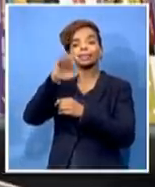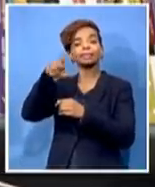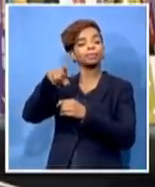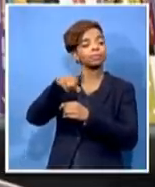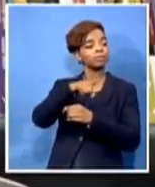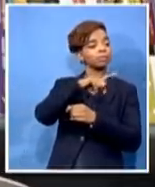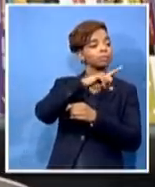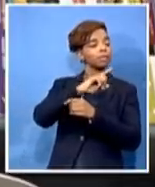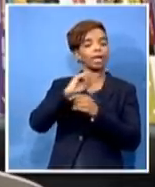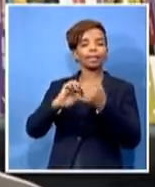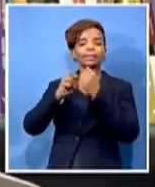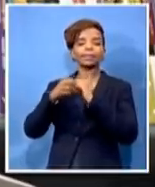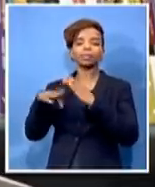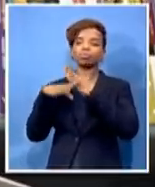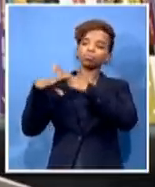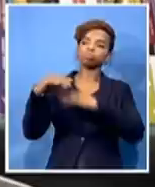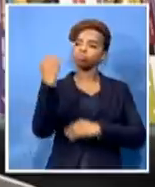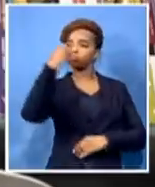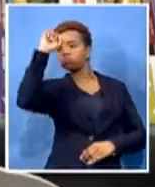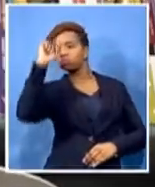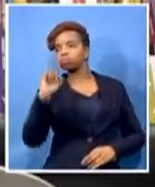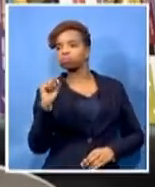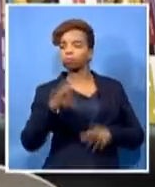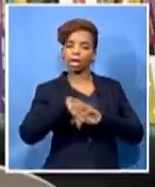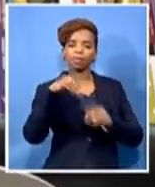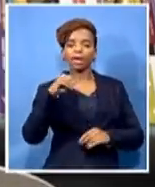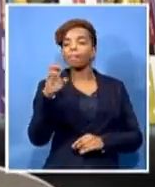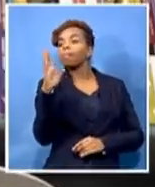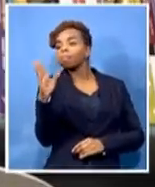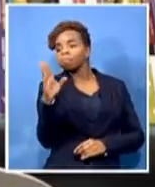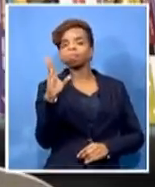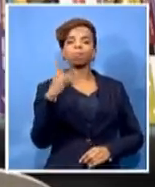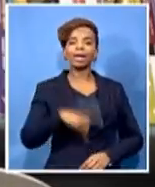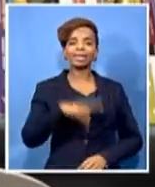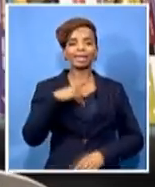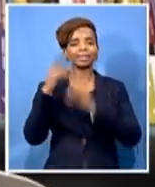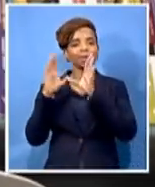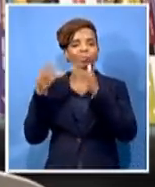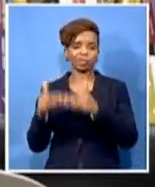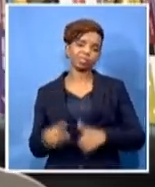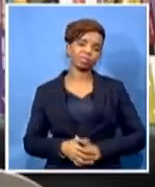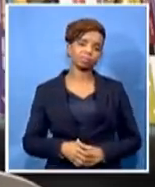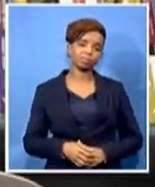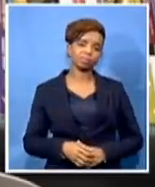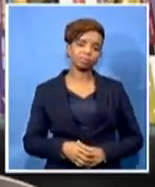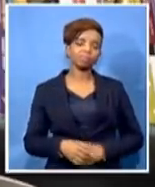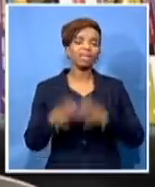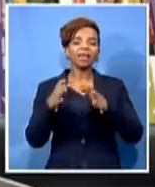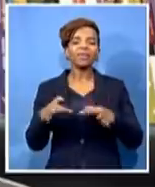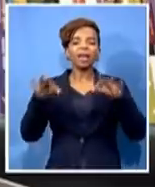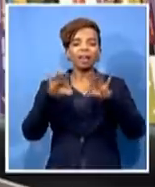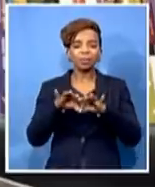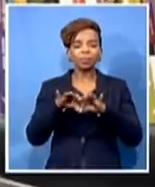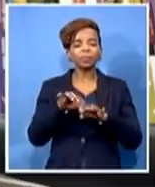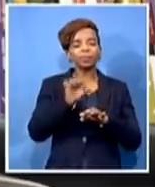Commission? What value is the former President Motlanthe is supposed to bring on matters